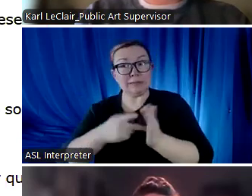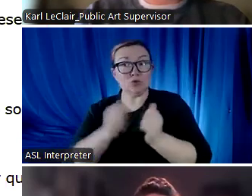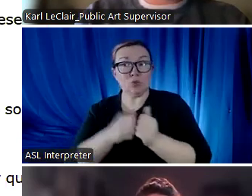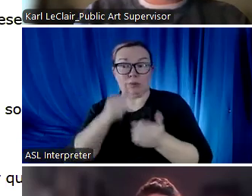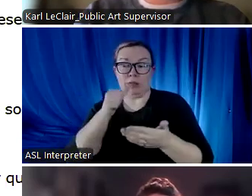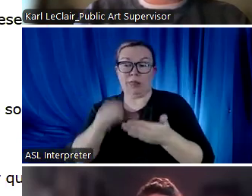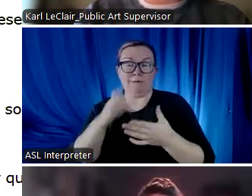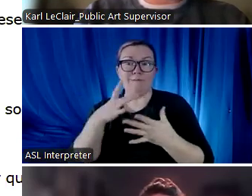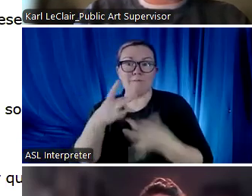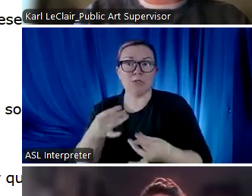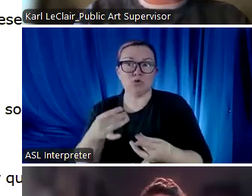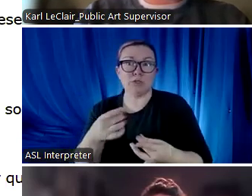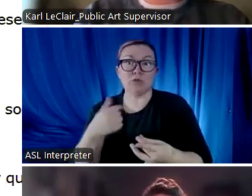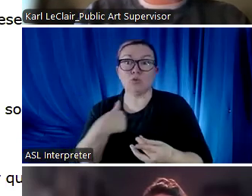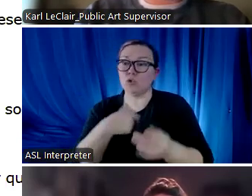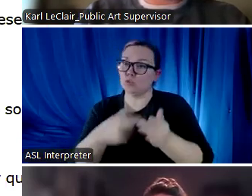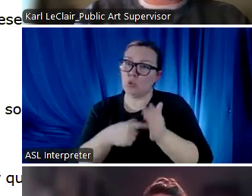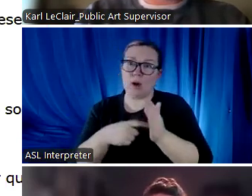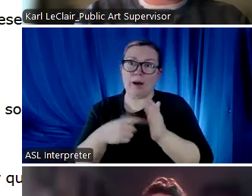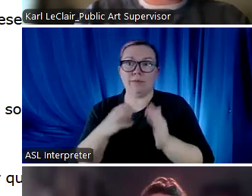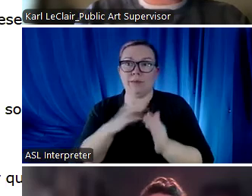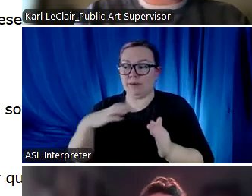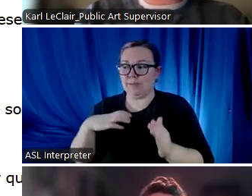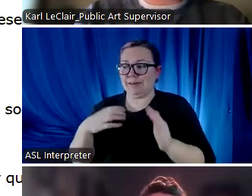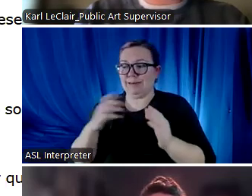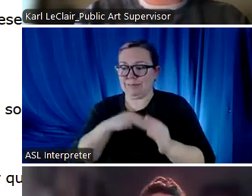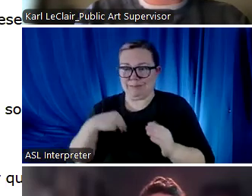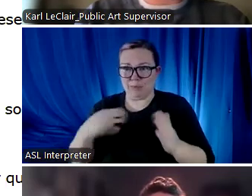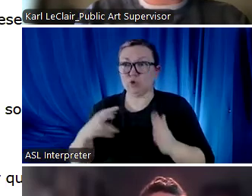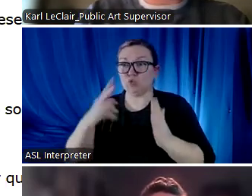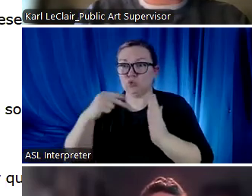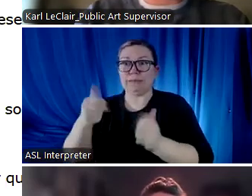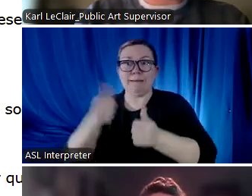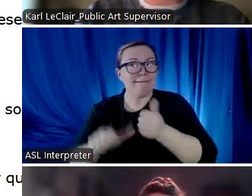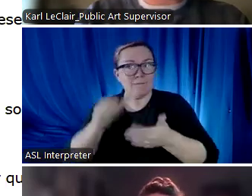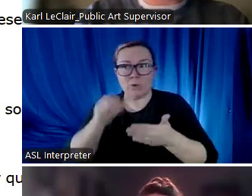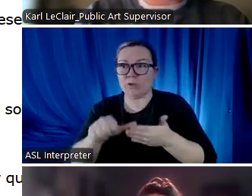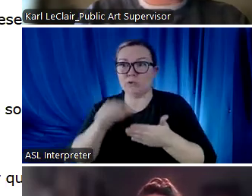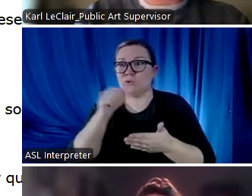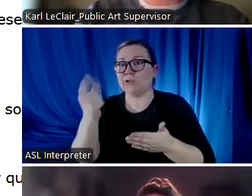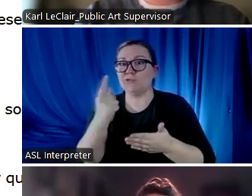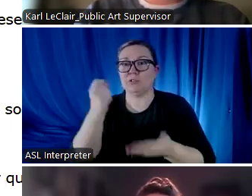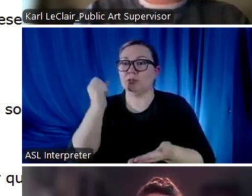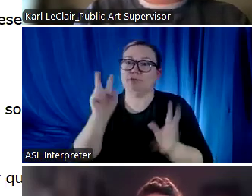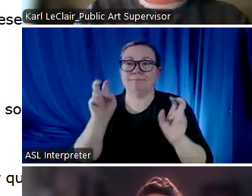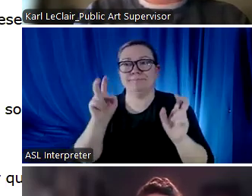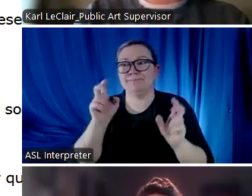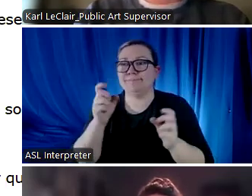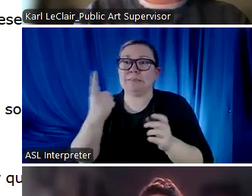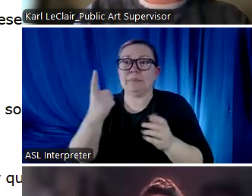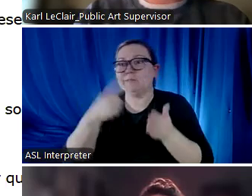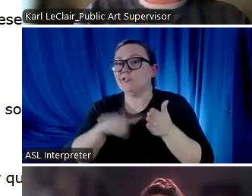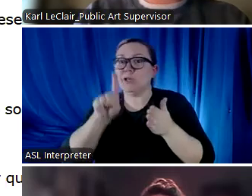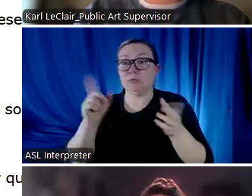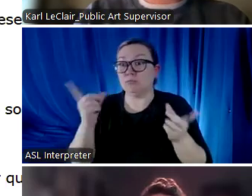interest. We do require that our committee members read these letters of interest, so it's not just a rubber stamp item.